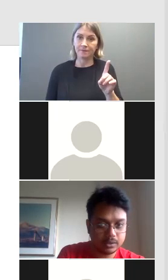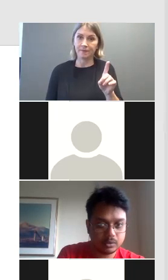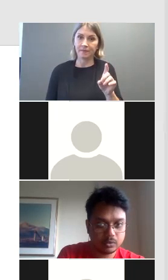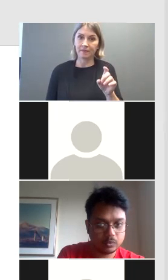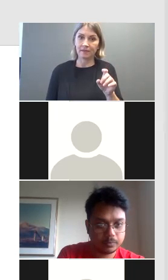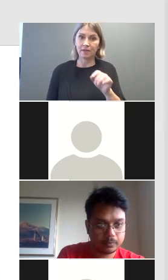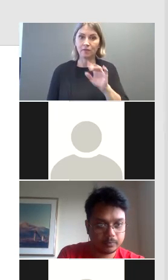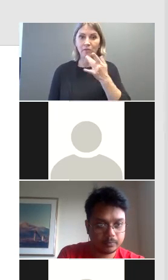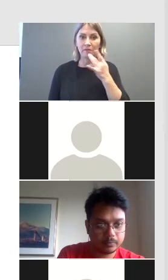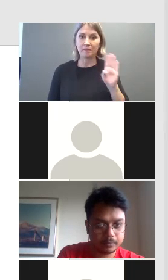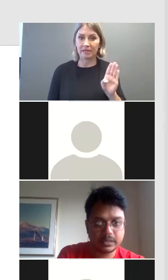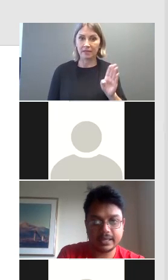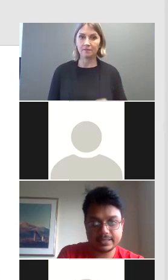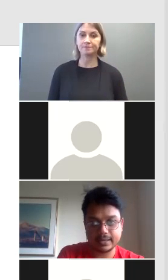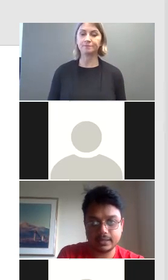rather be B.